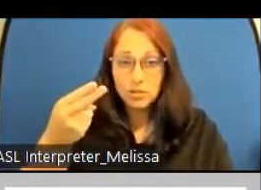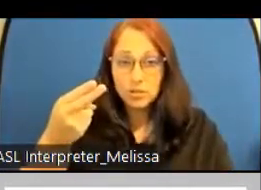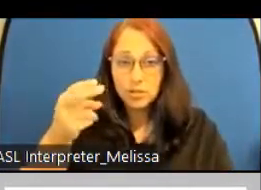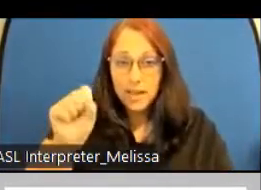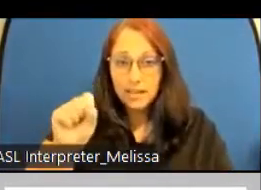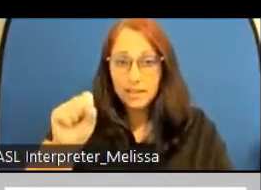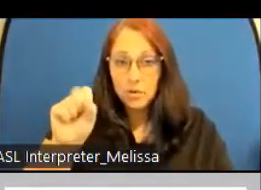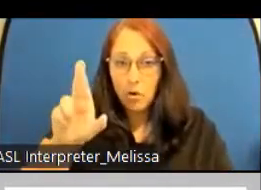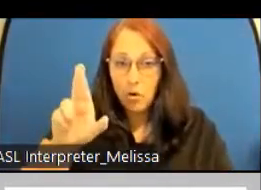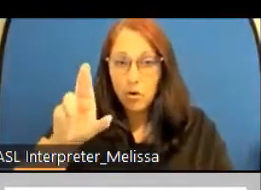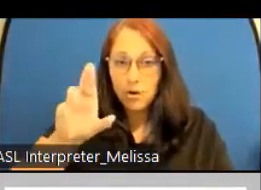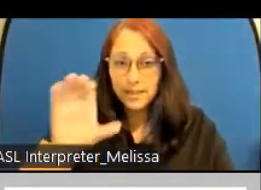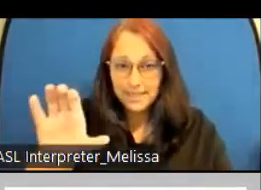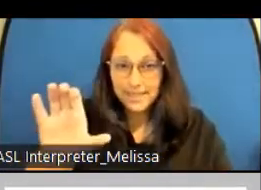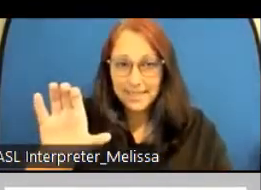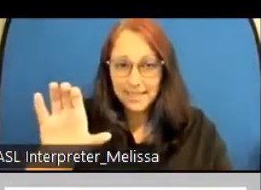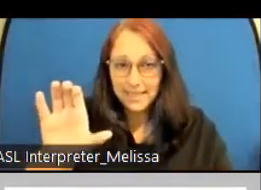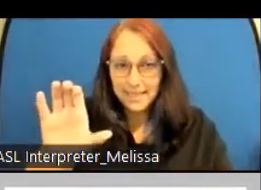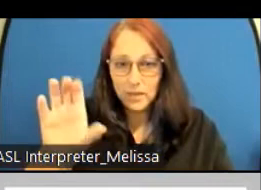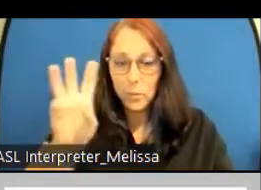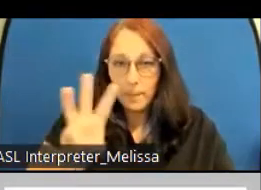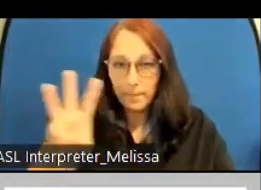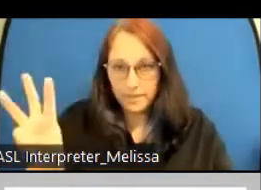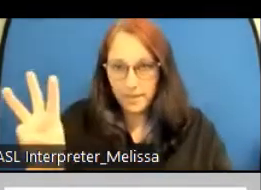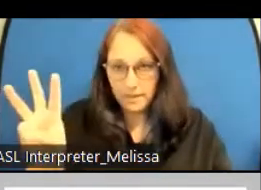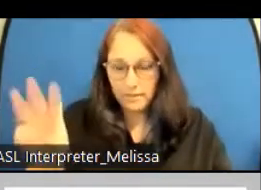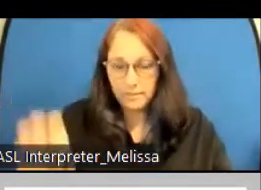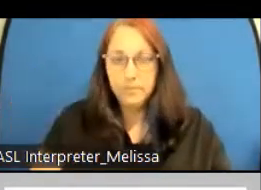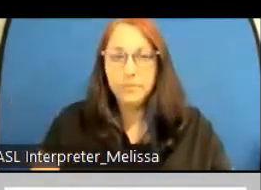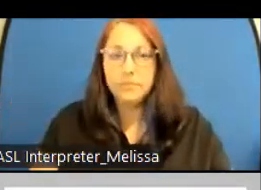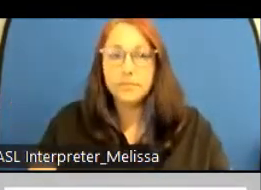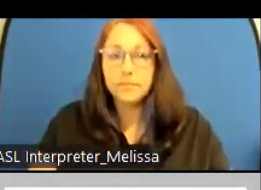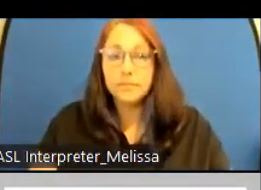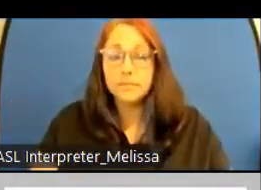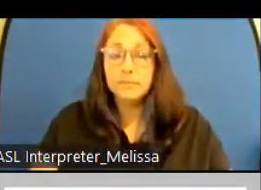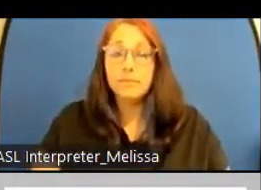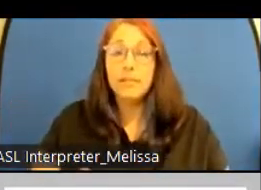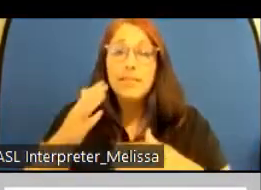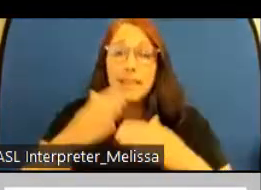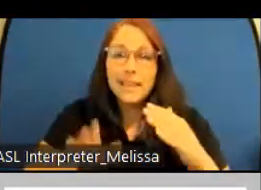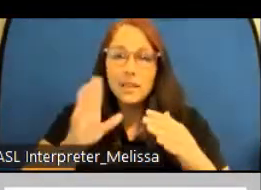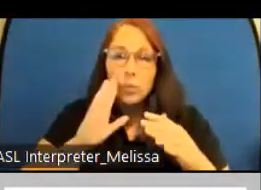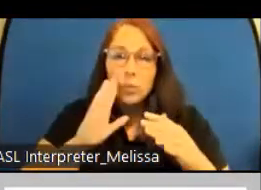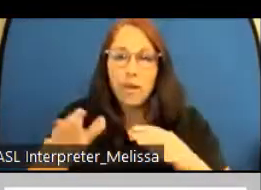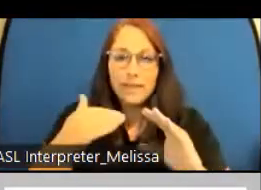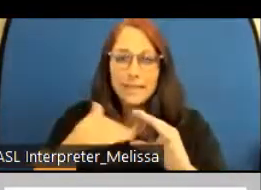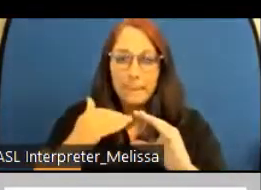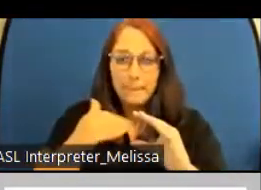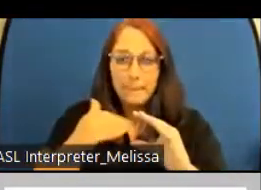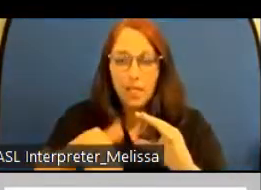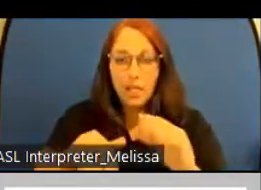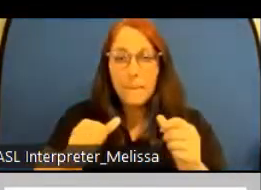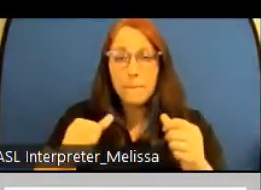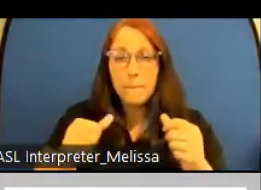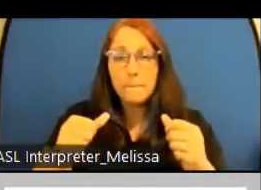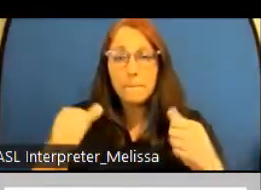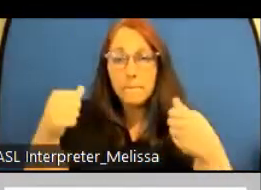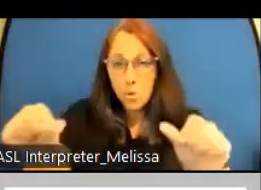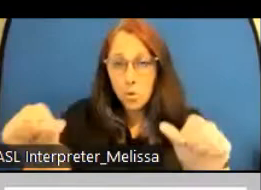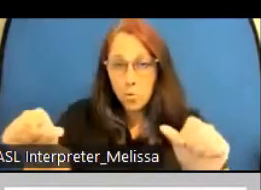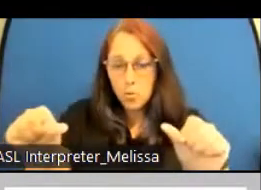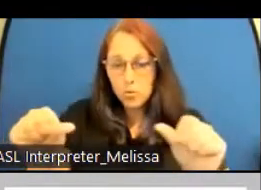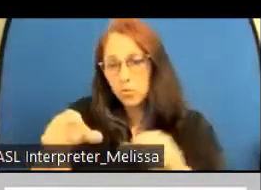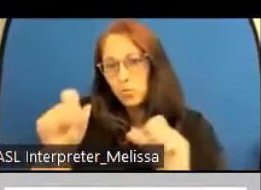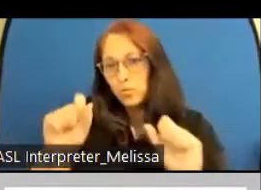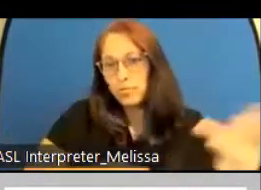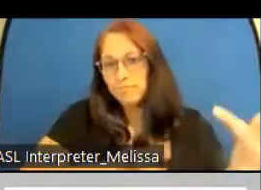acl.gov/housing and services. At the end of the webinar, we'll share an email address so you can be in touch with us and get periodic